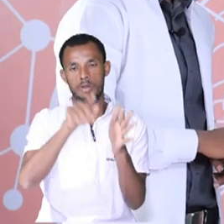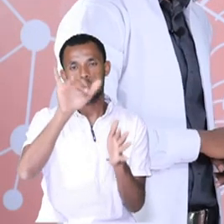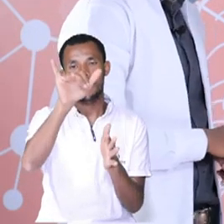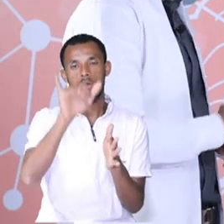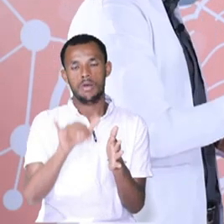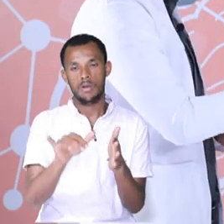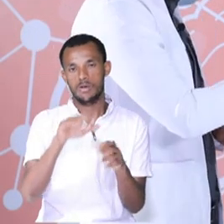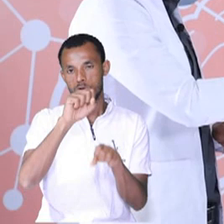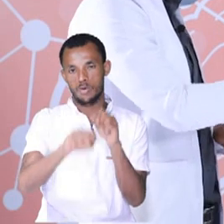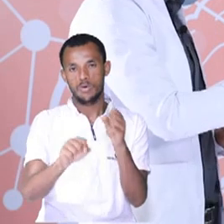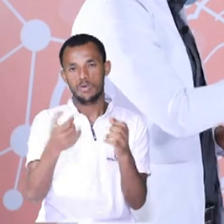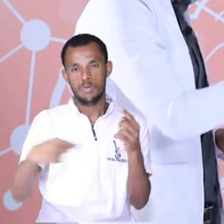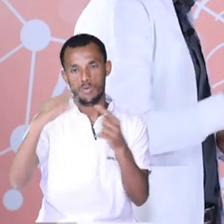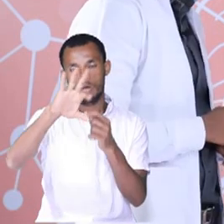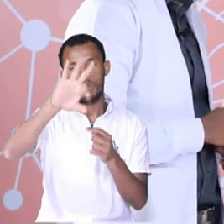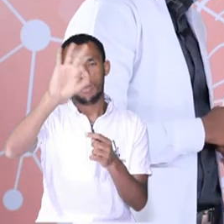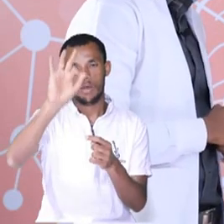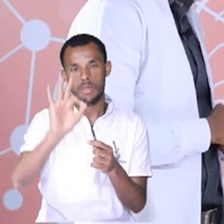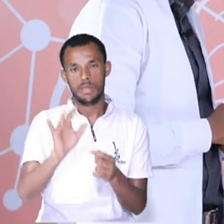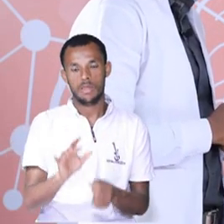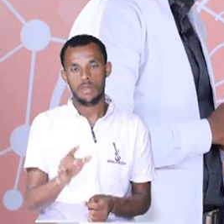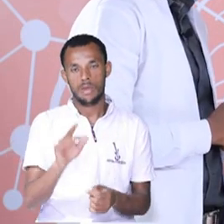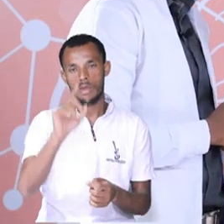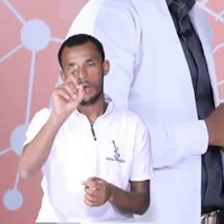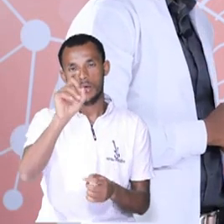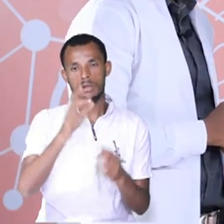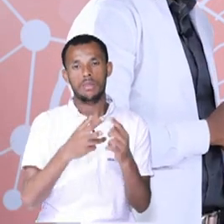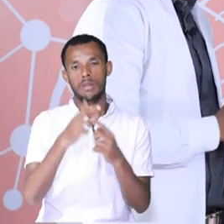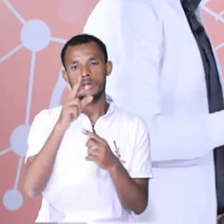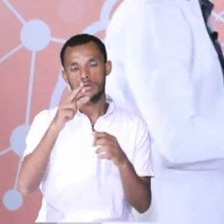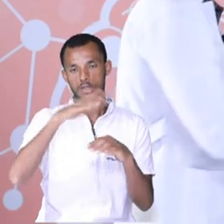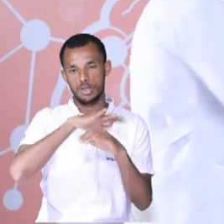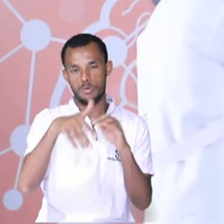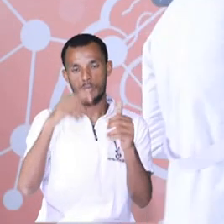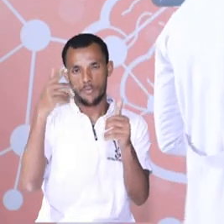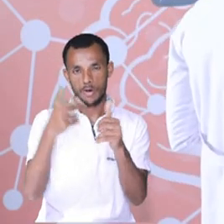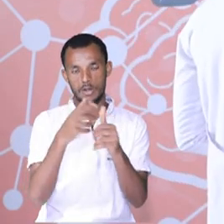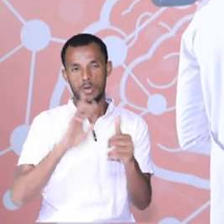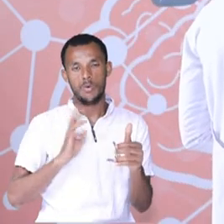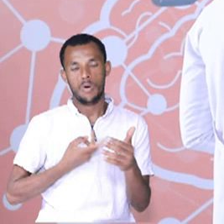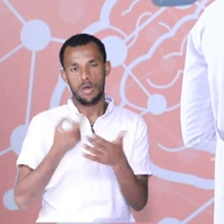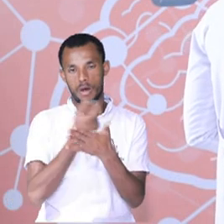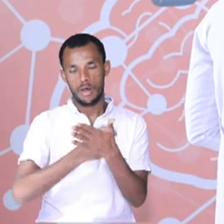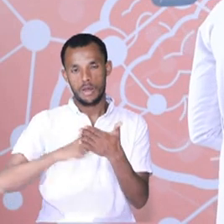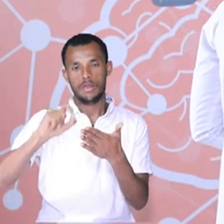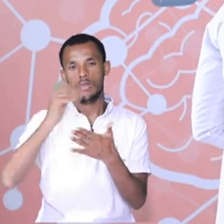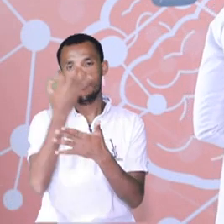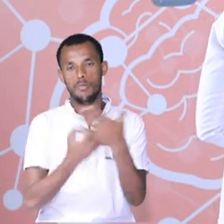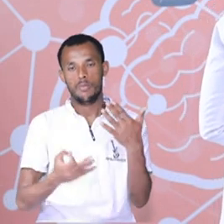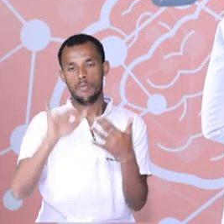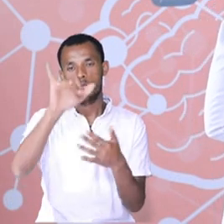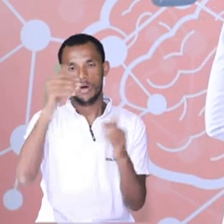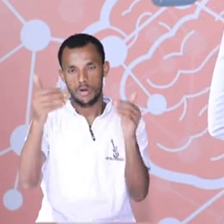y. So, to get the x-intercept and the slope, first we have to write in the form of y